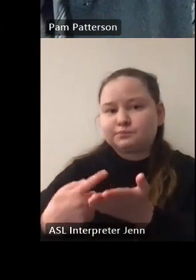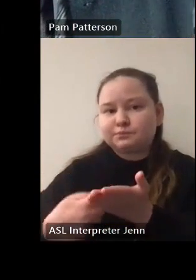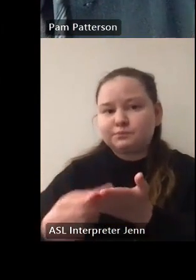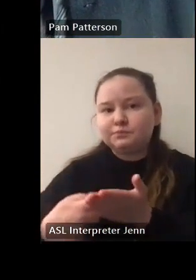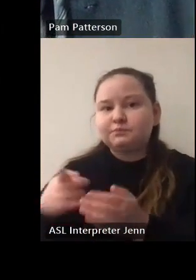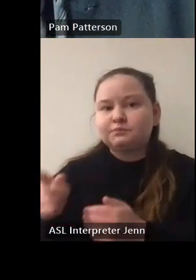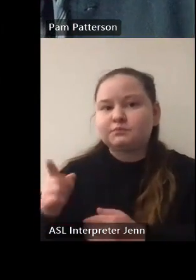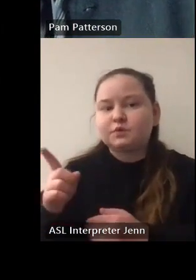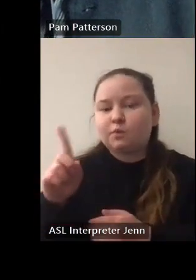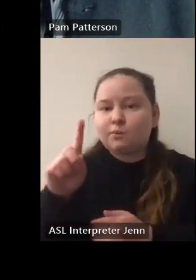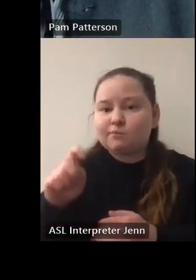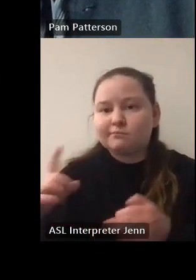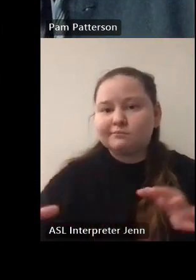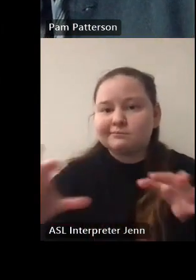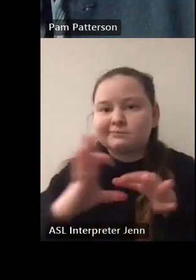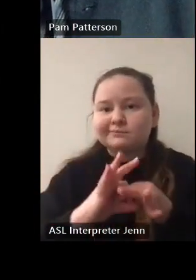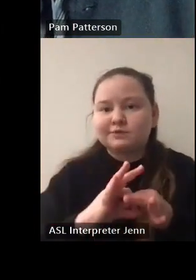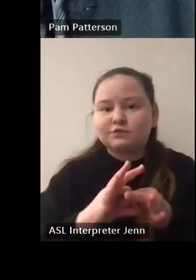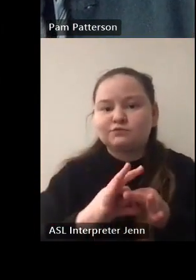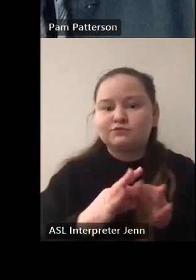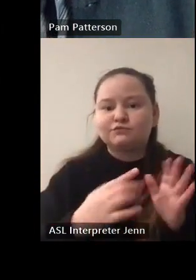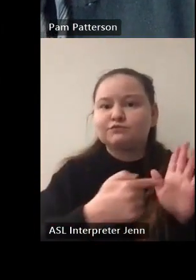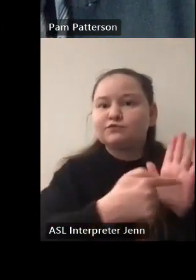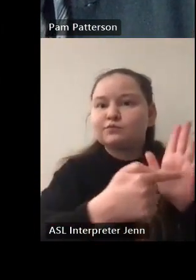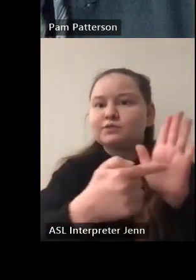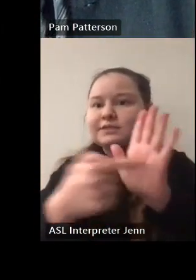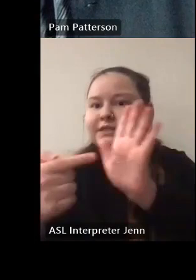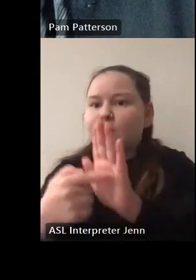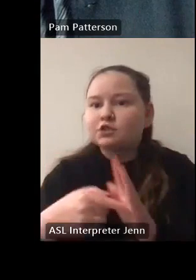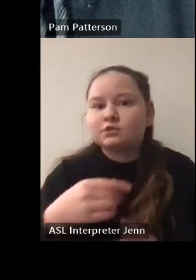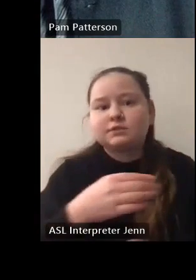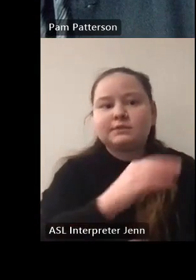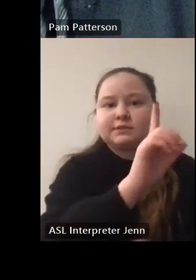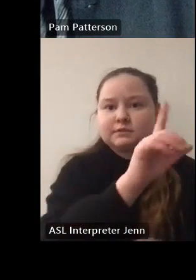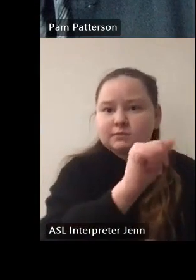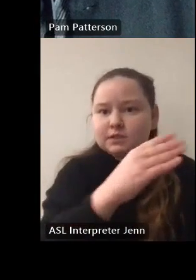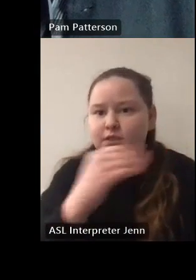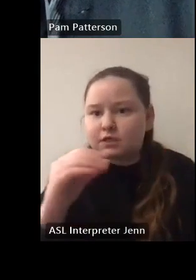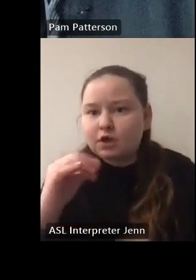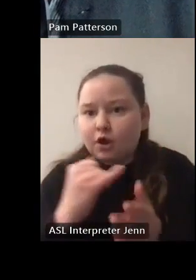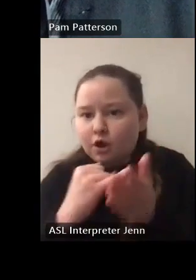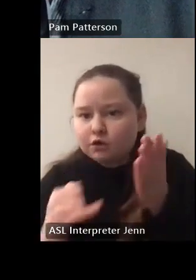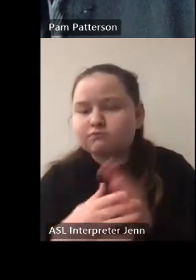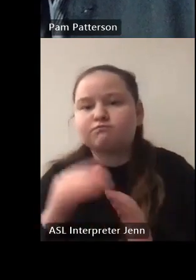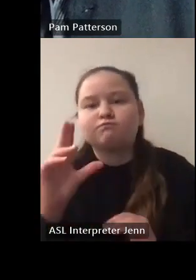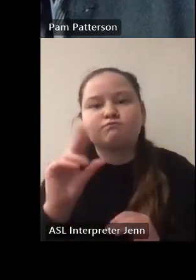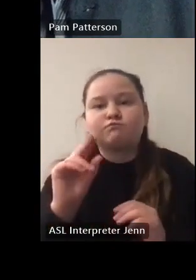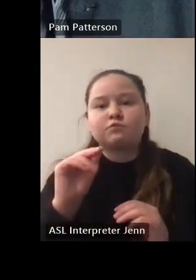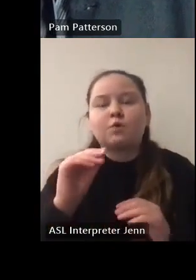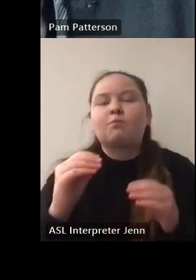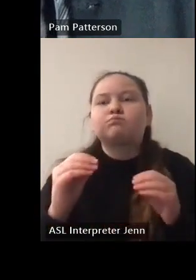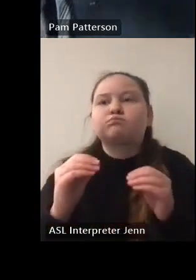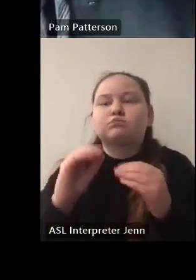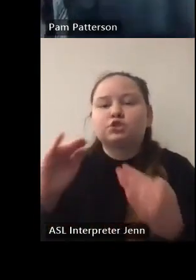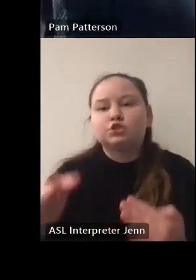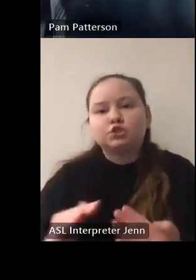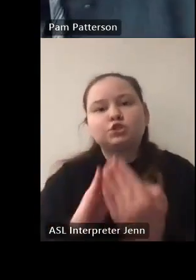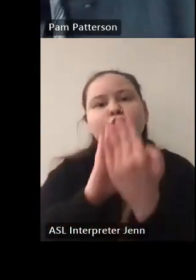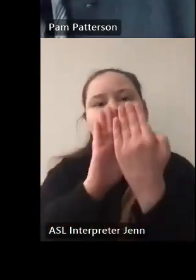of the representation of disability in art. Rather, disability aesthetics challenges these tropes